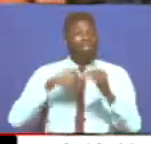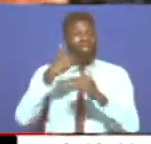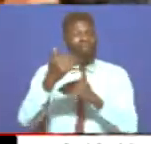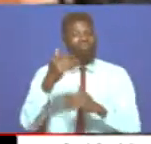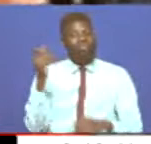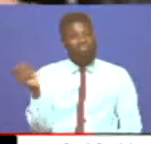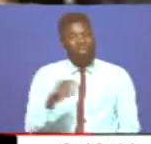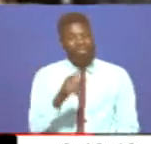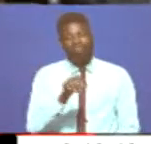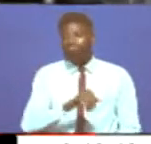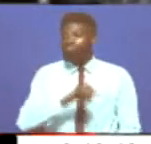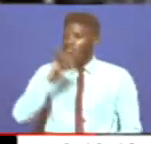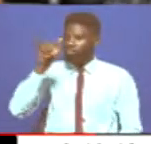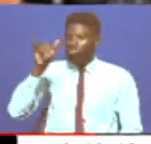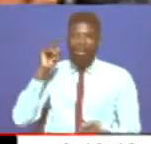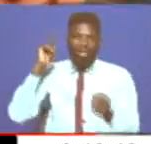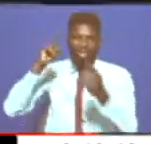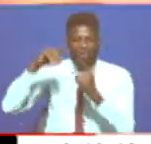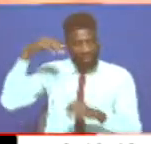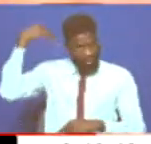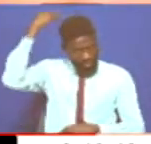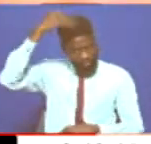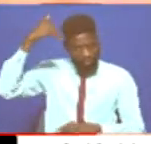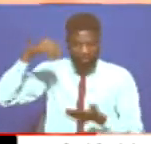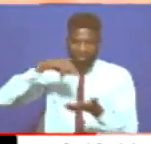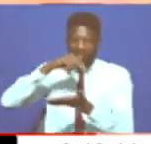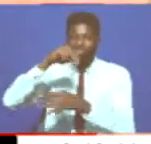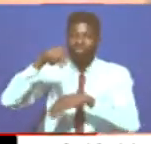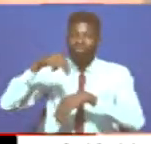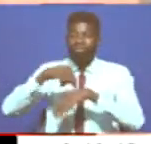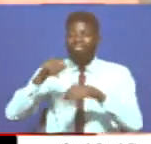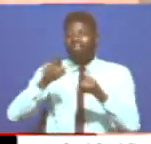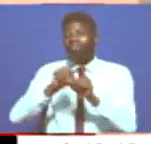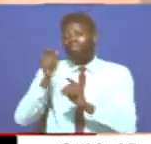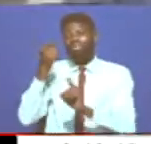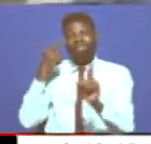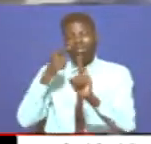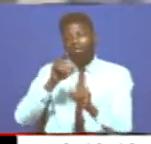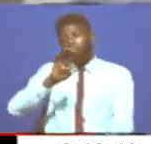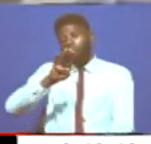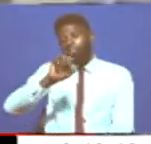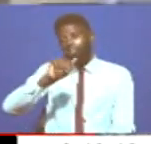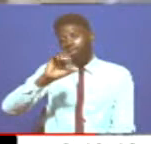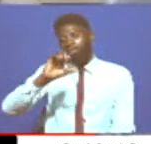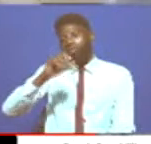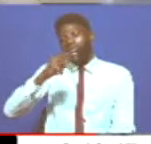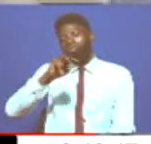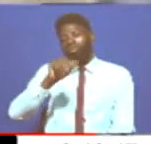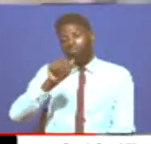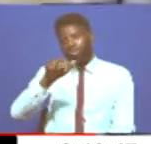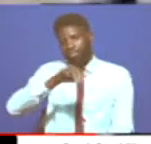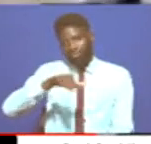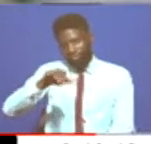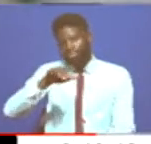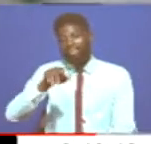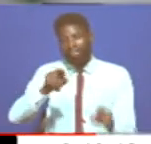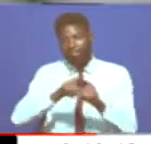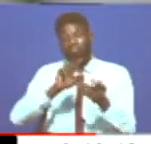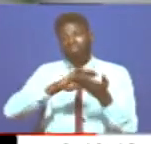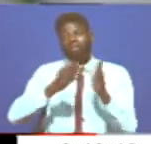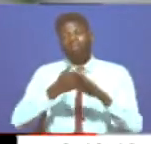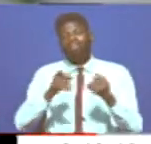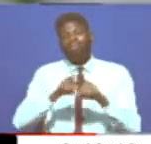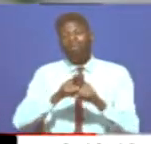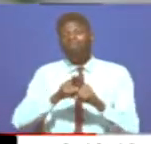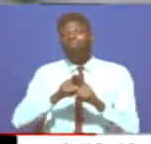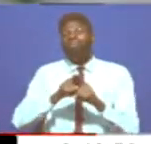the Gulf nations. Kenya is also seeking to leverage on the Bachuma facility to join Botswana as the only African nation